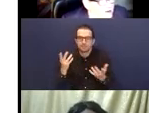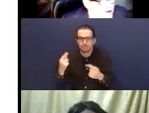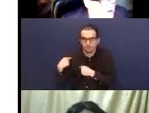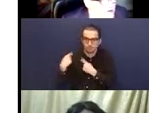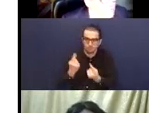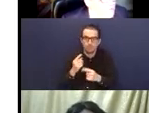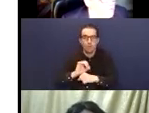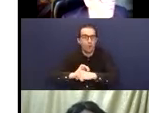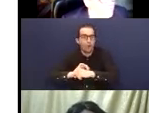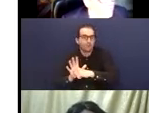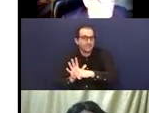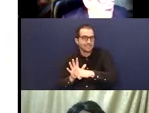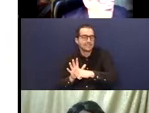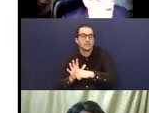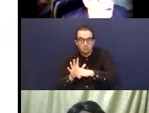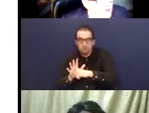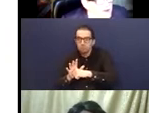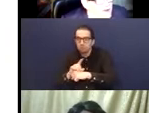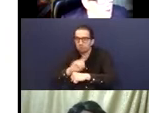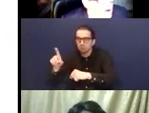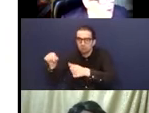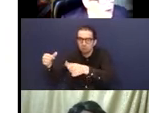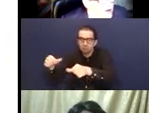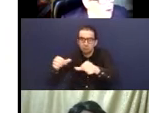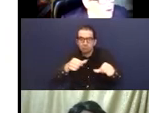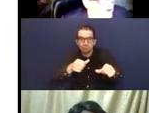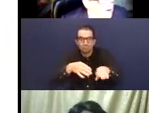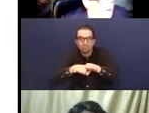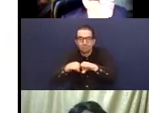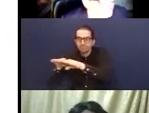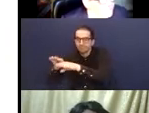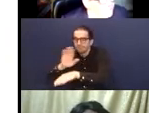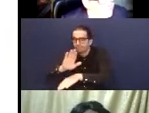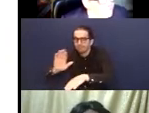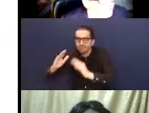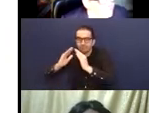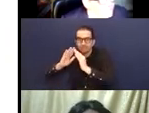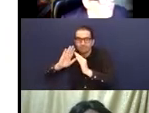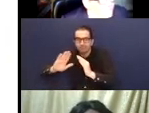of disabled people. Can you read the other one, or shall I go on, Sarah?